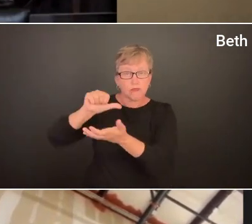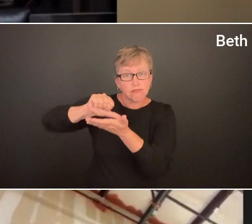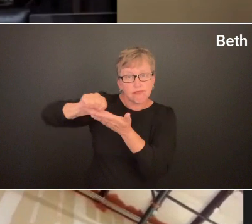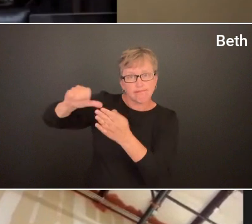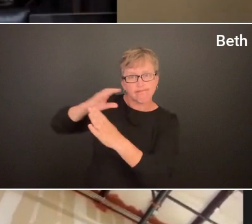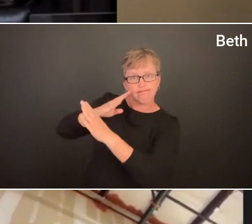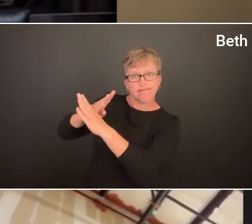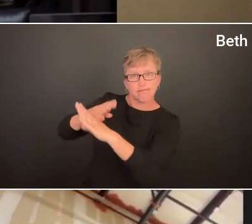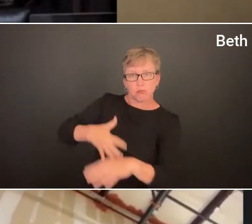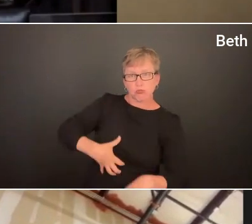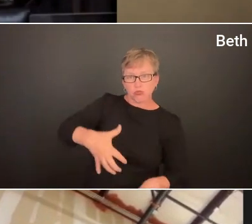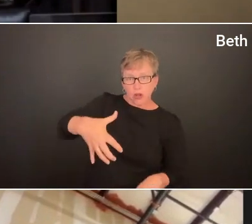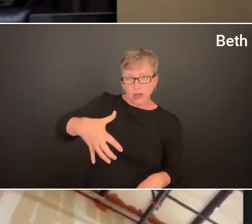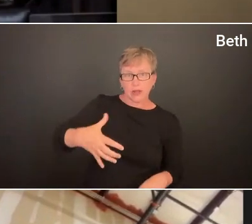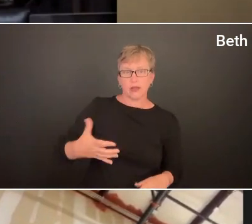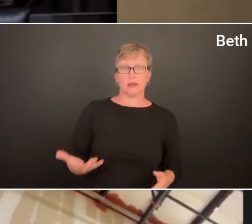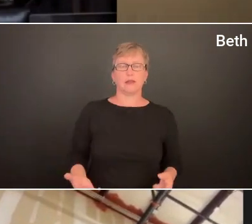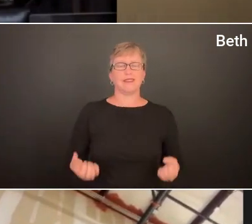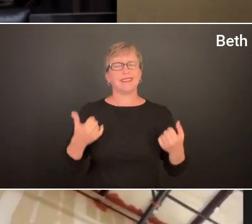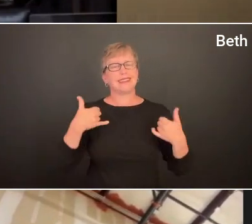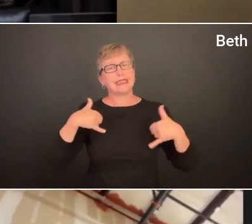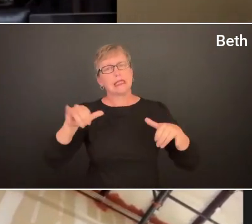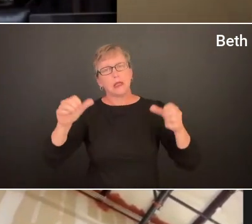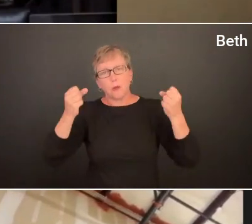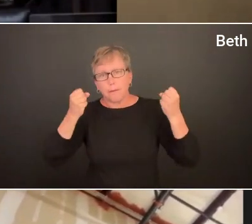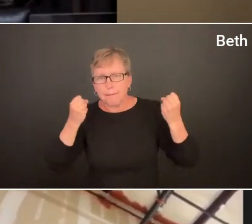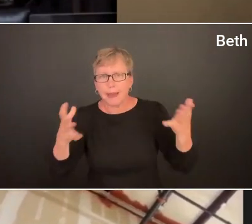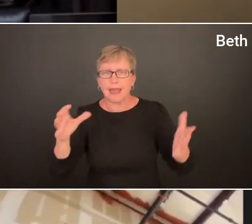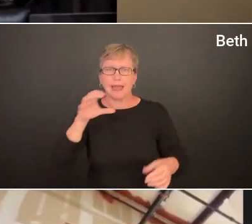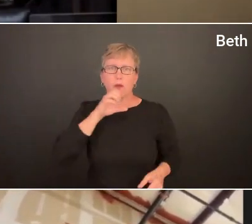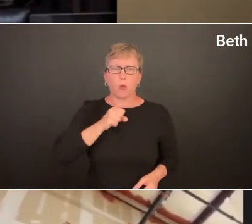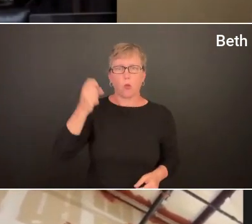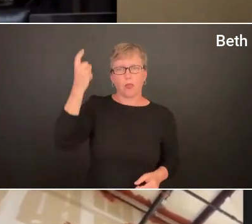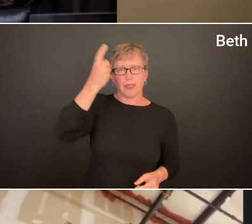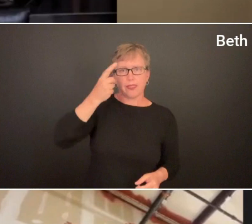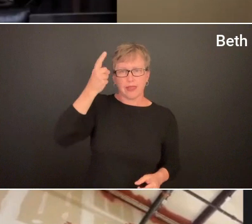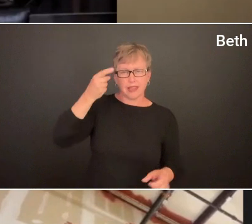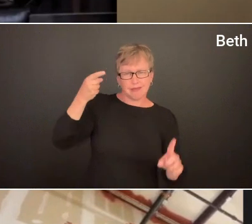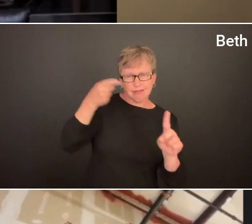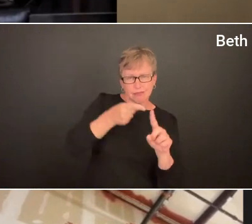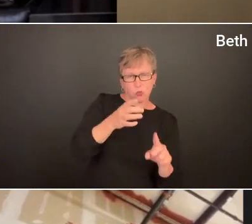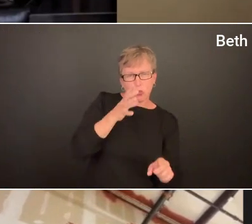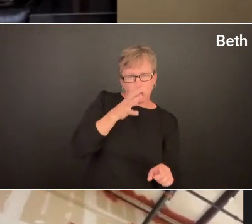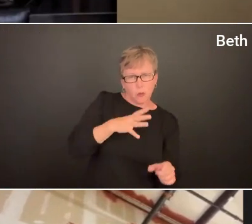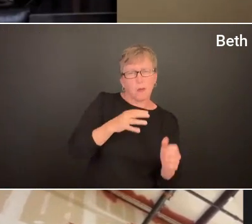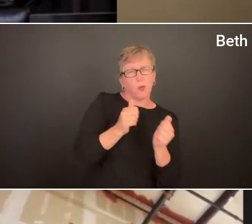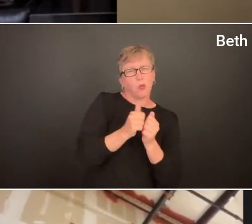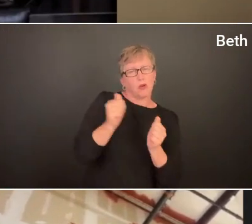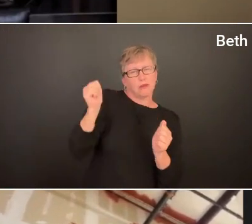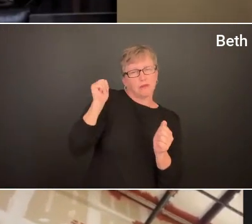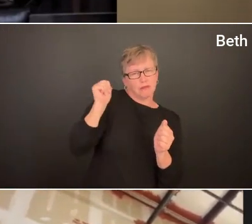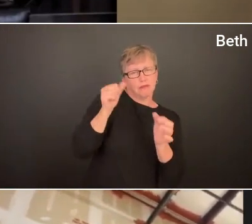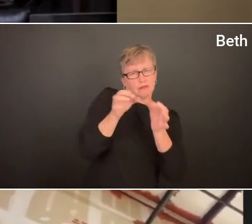institutionalization. So those are just, there's still a lot of old thinking out